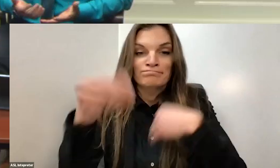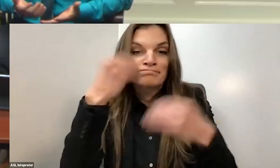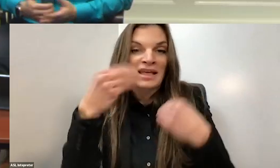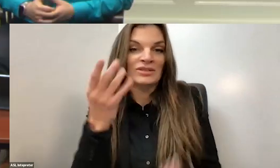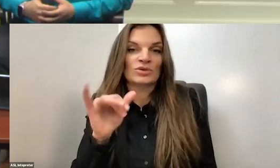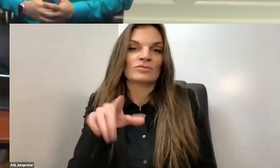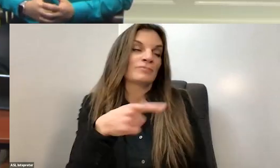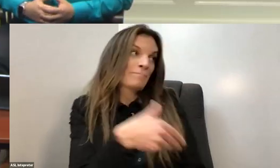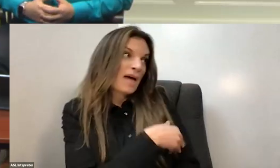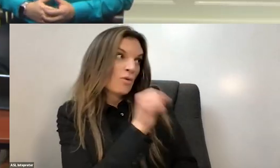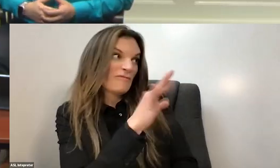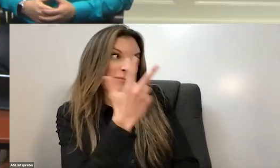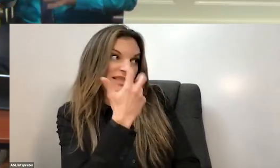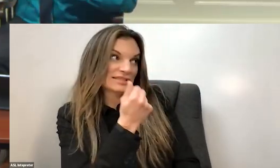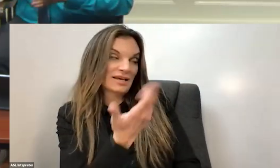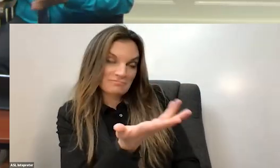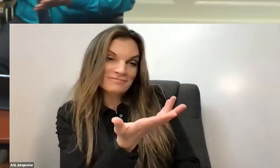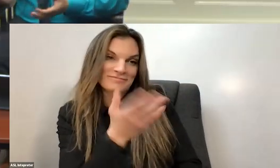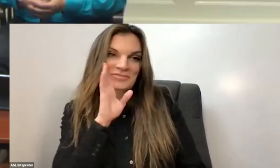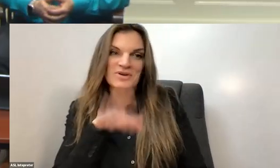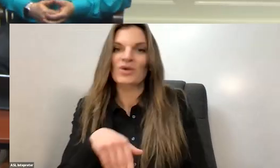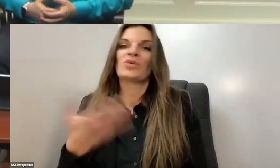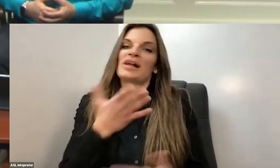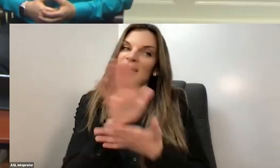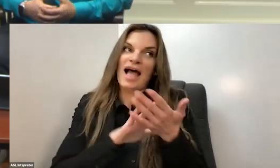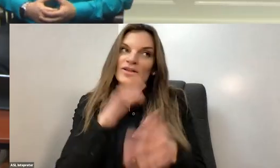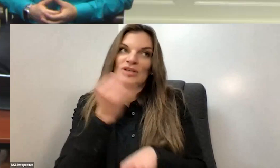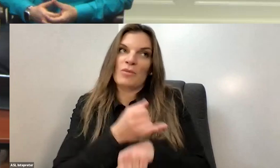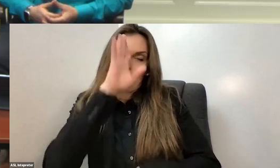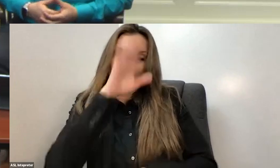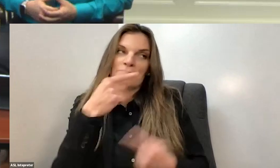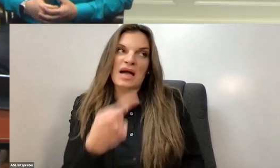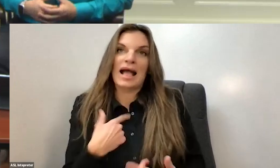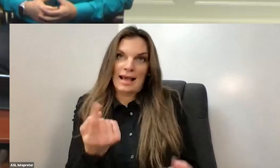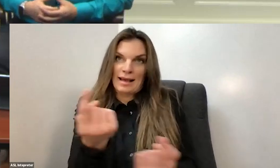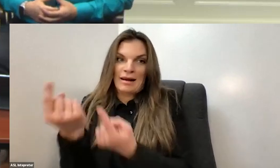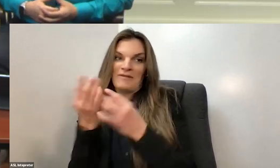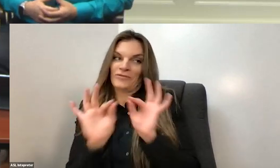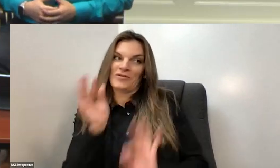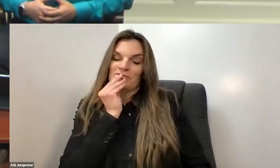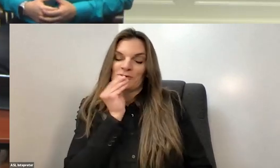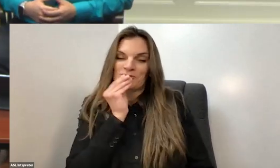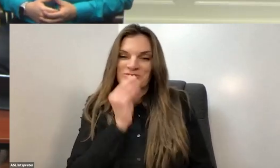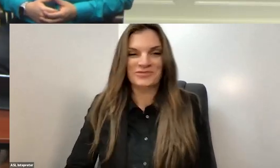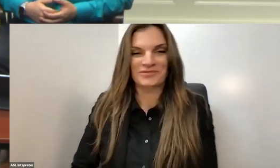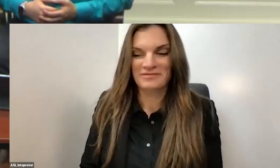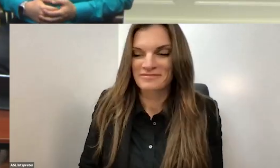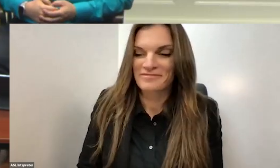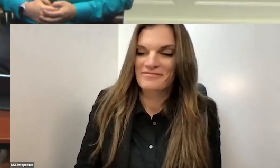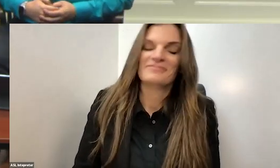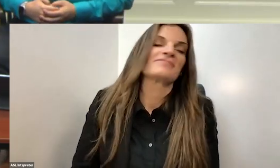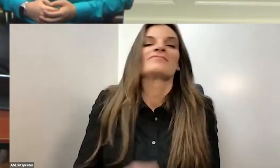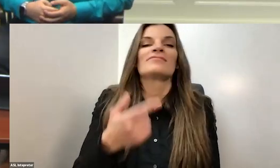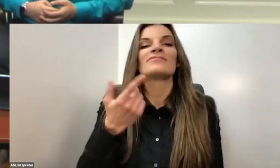power of pizza. Right? We use that a lot on college campuses. Well, see? So we're familiar. Then it happened by chance that I was